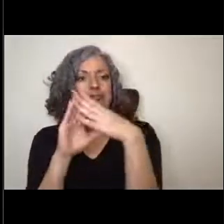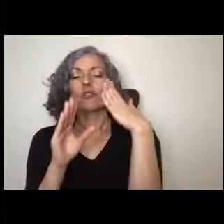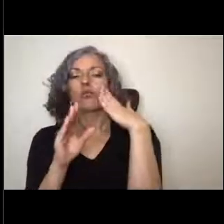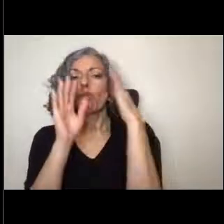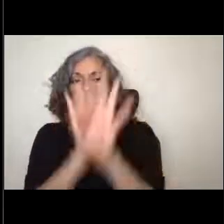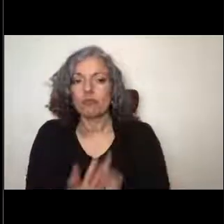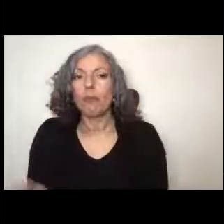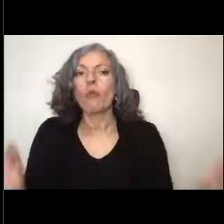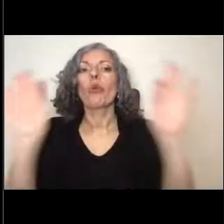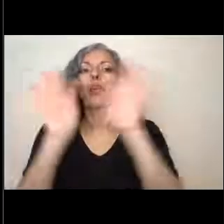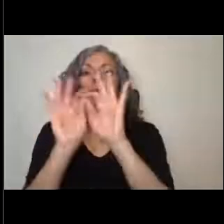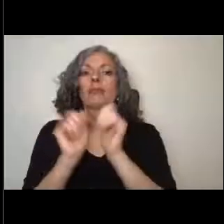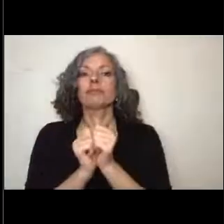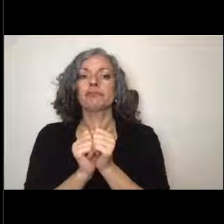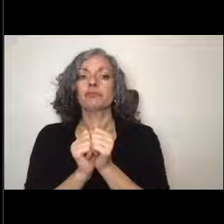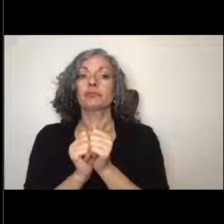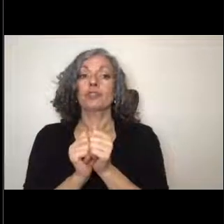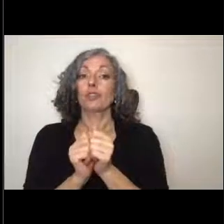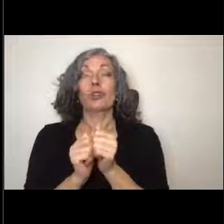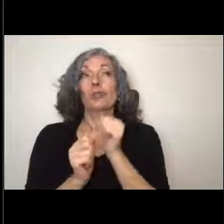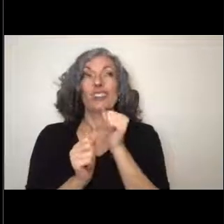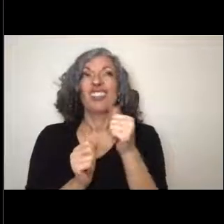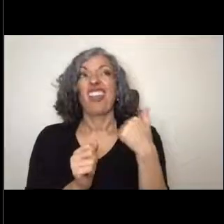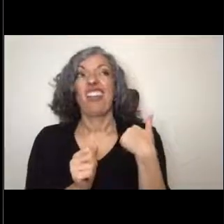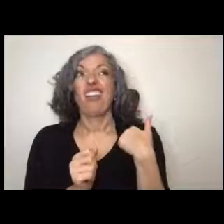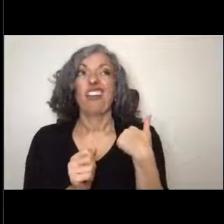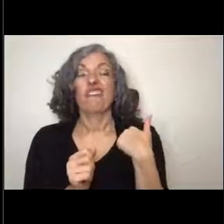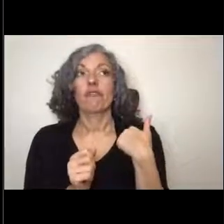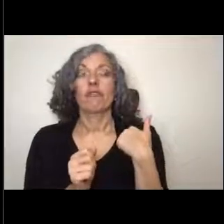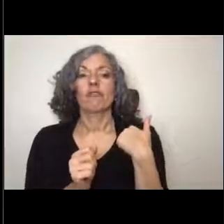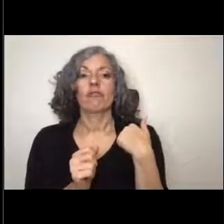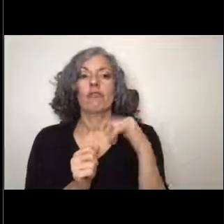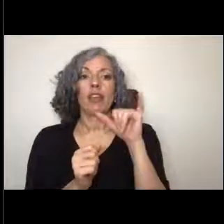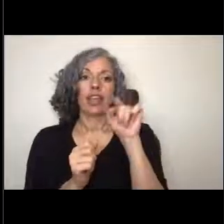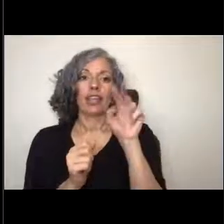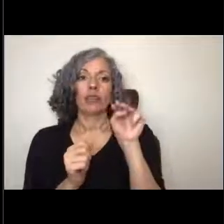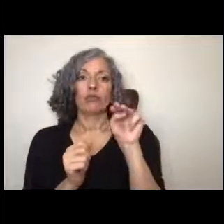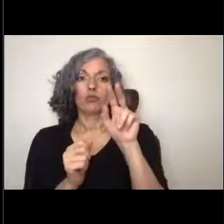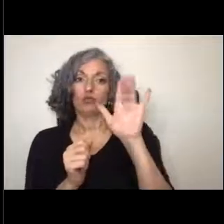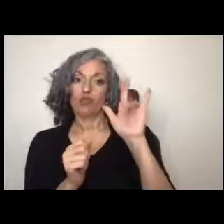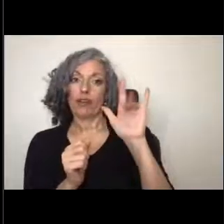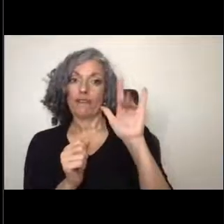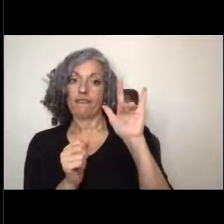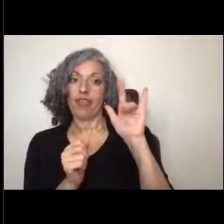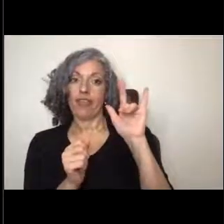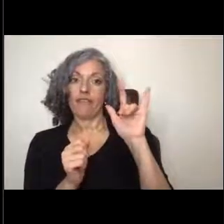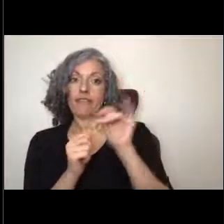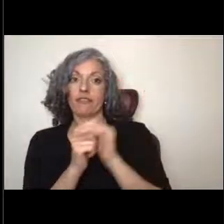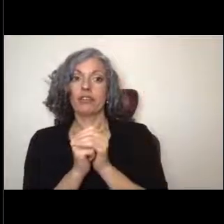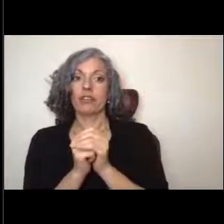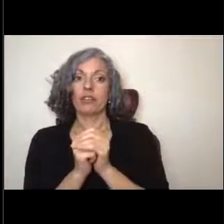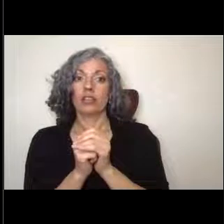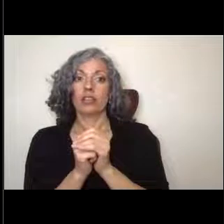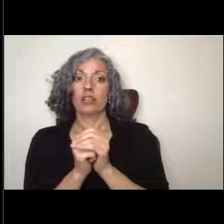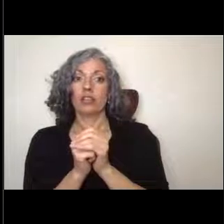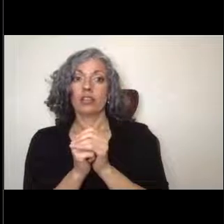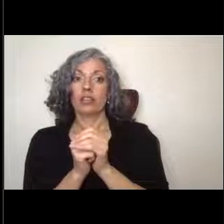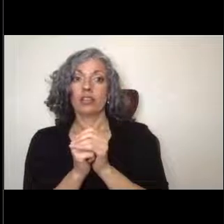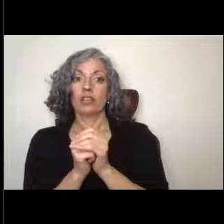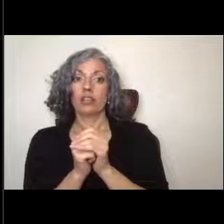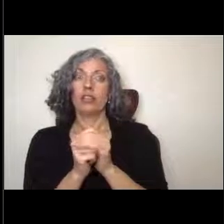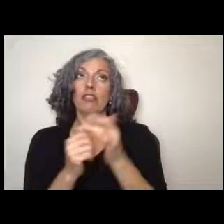changer it is. Even though we didn't have item 25 of the NEVI, the